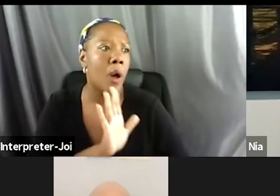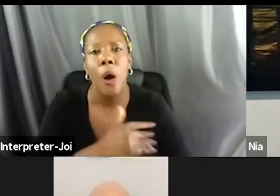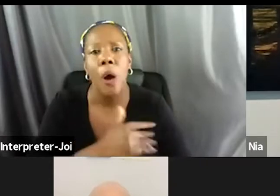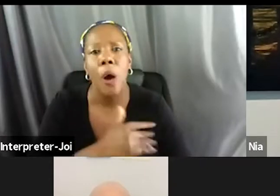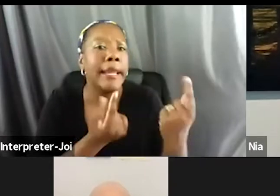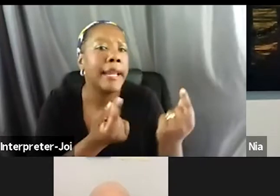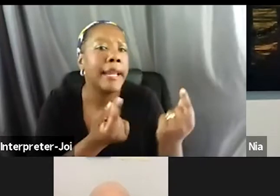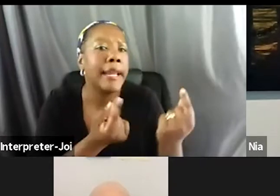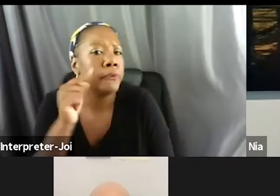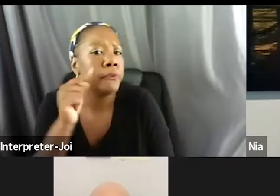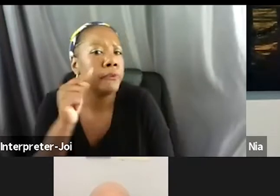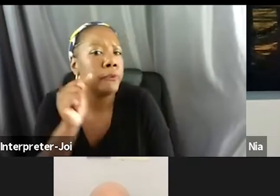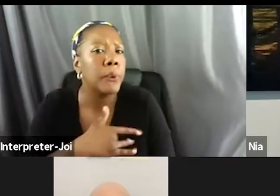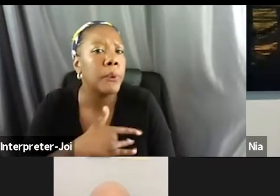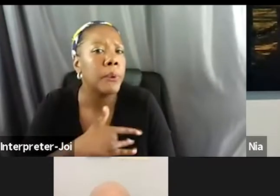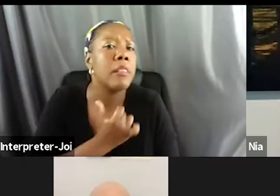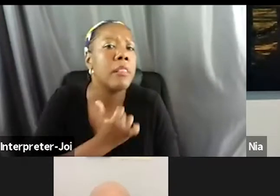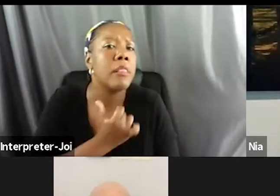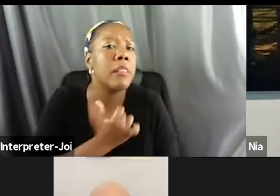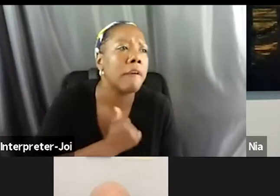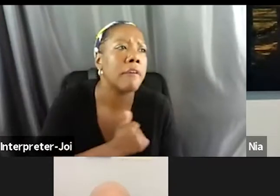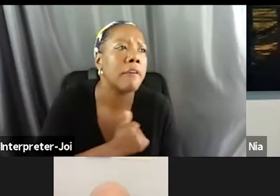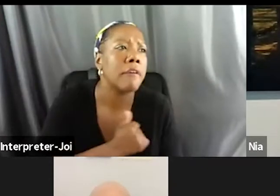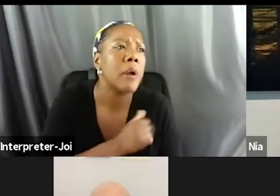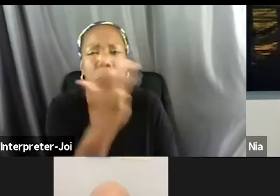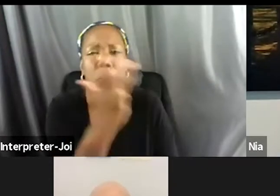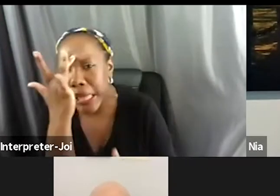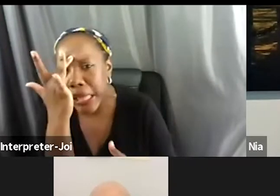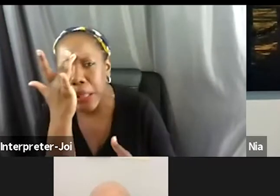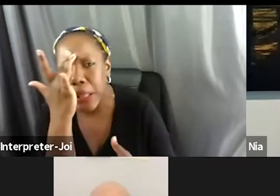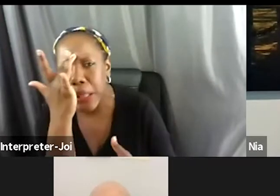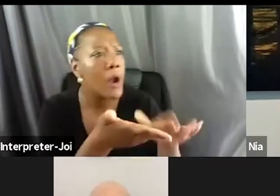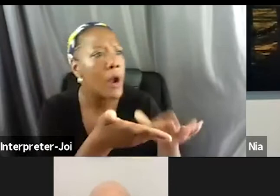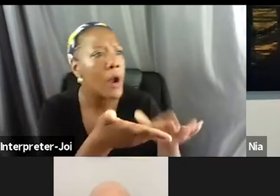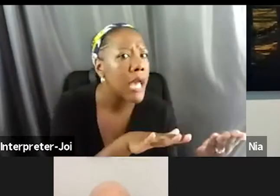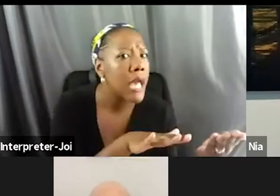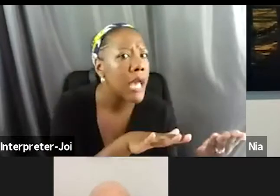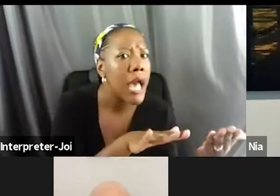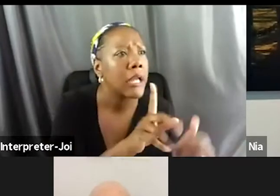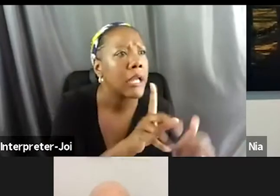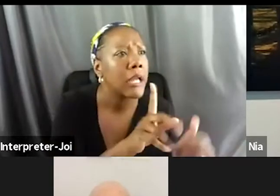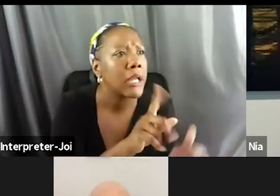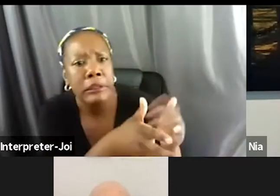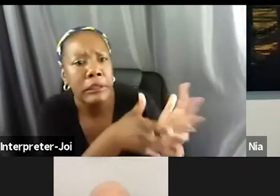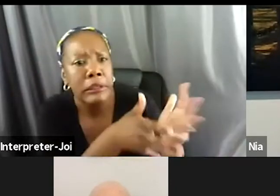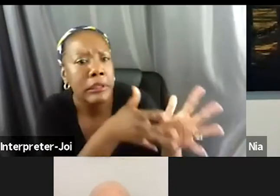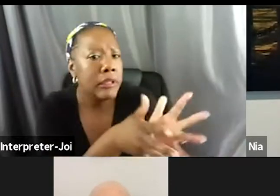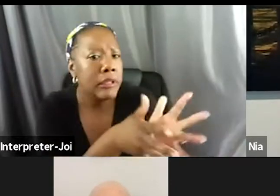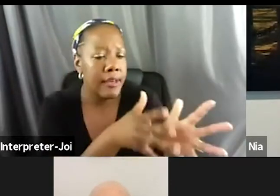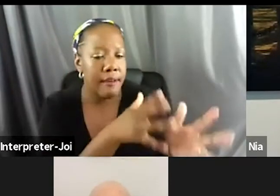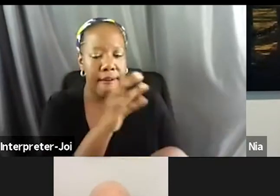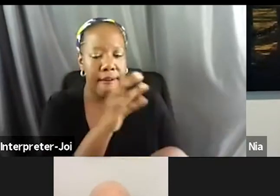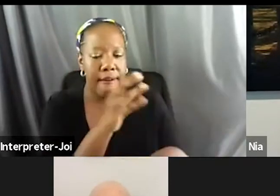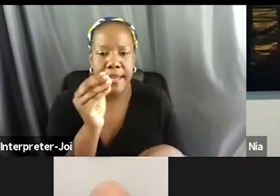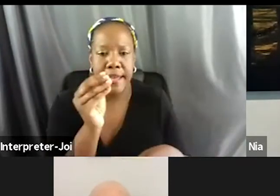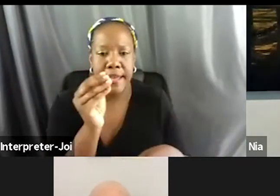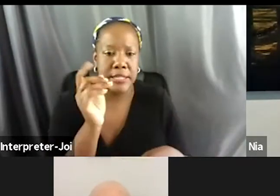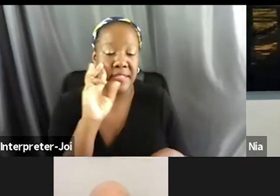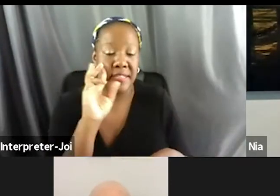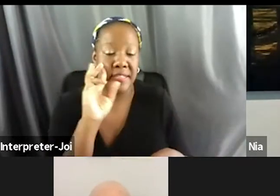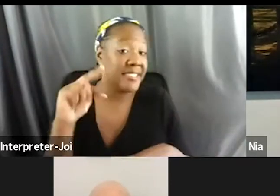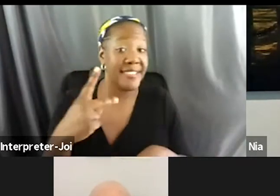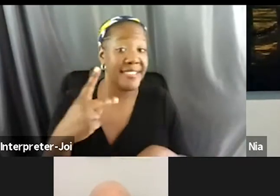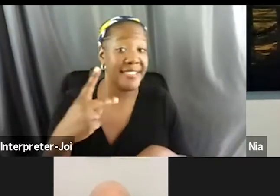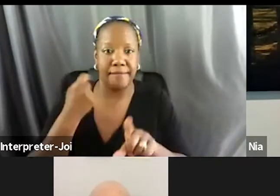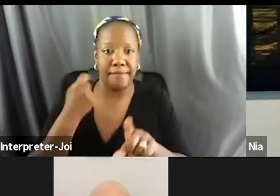of feeling sorry for you, you're ill, are you dying? Those kinds of things. And for me, the second time